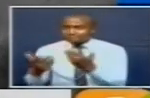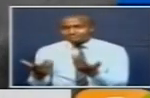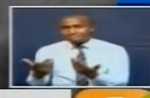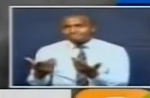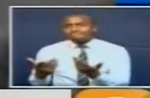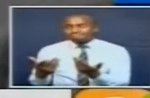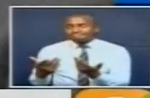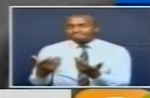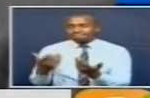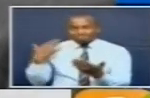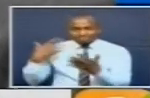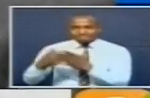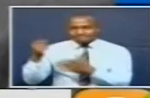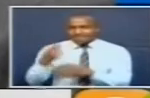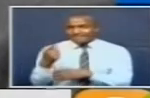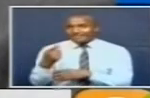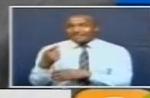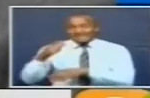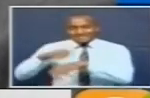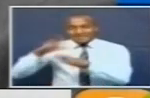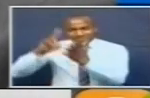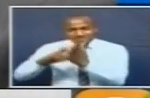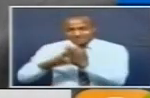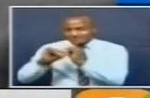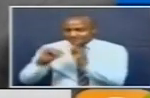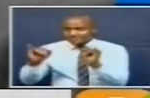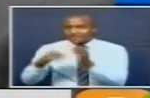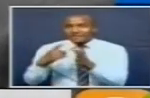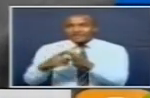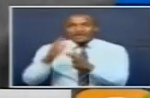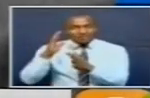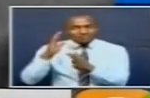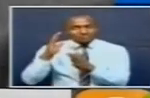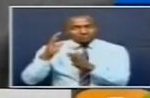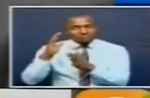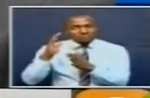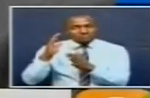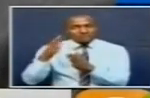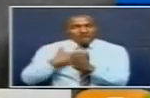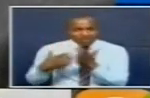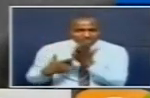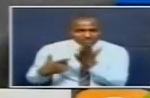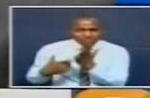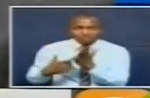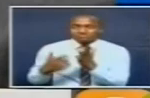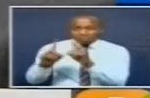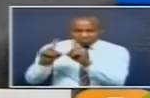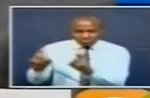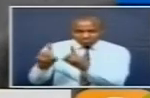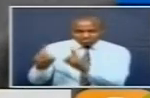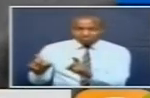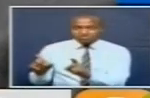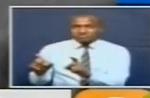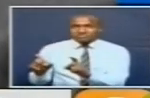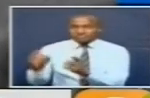1 month. Once we get the register right, I think we'll be even much closer. Our technology, testing it over and over